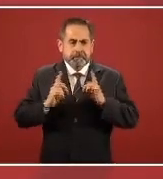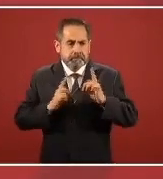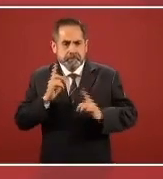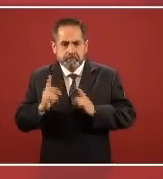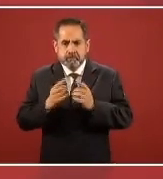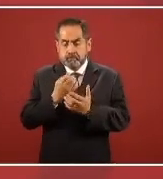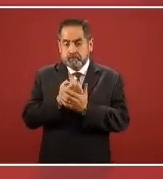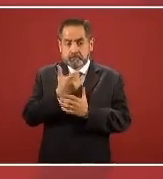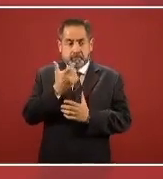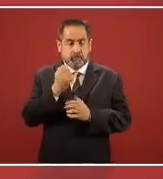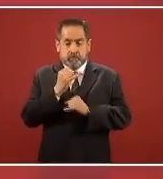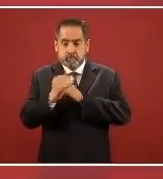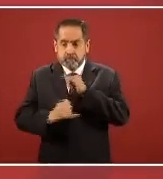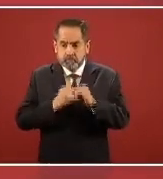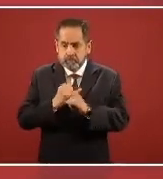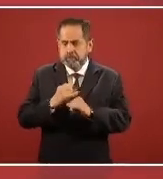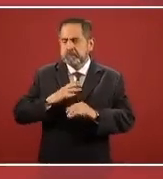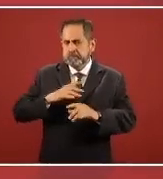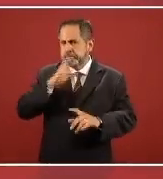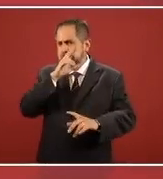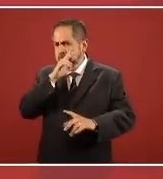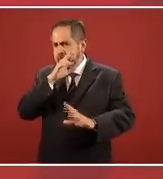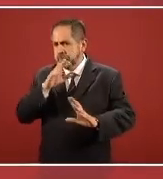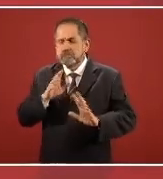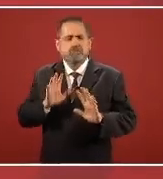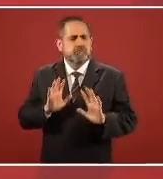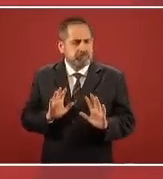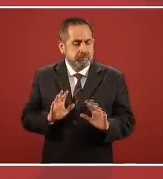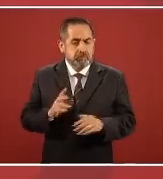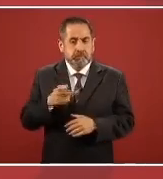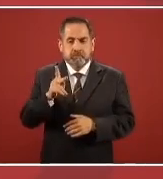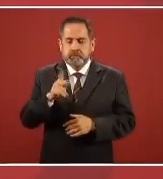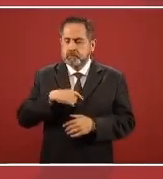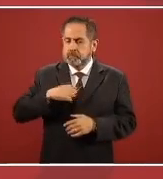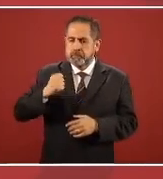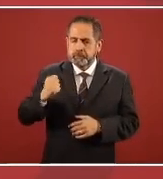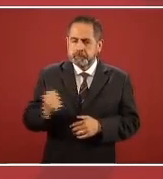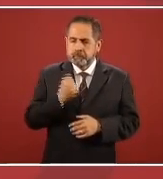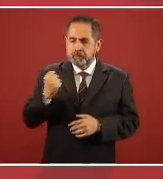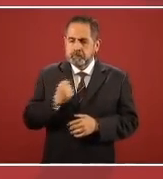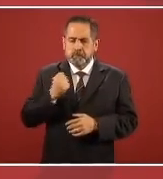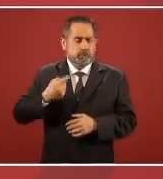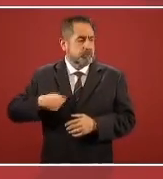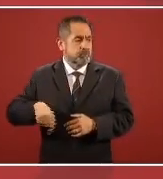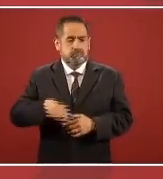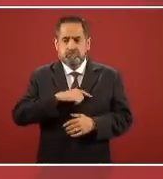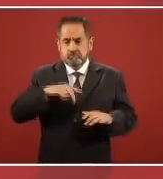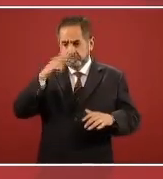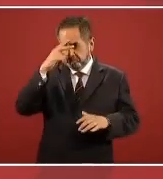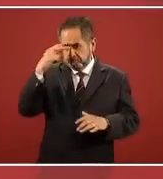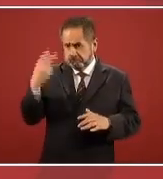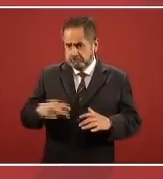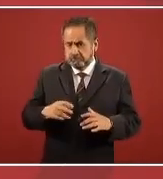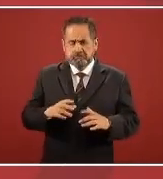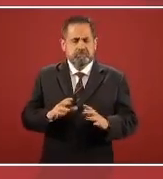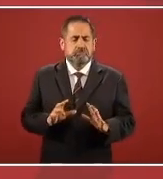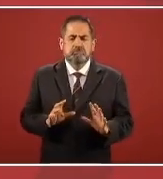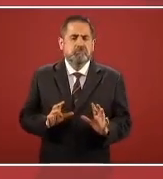of uncertainty. Pero nosotros, uncertainty. But we, fortunately,